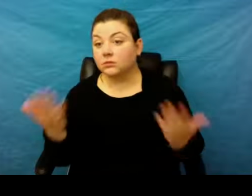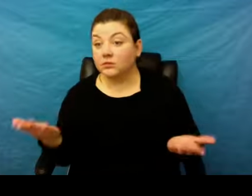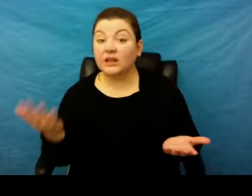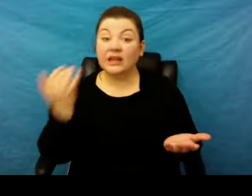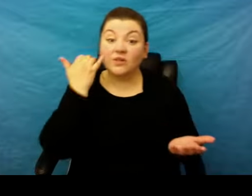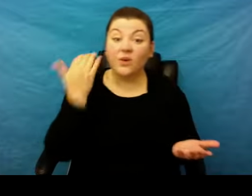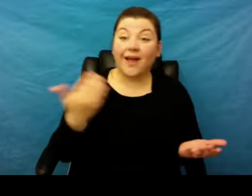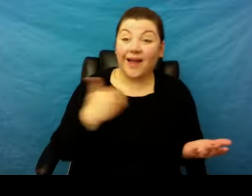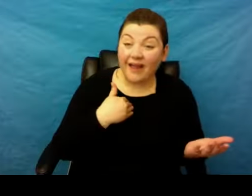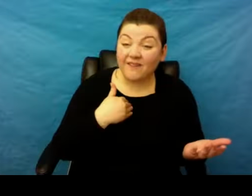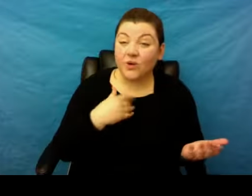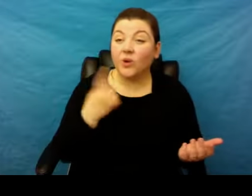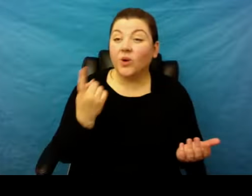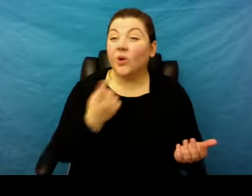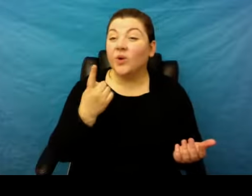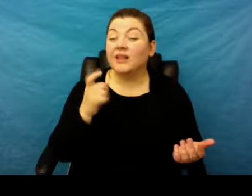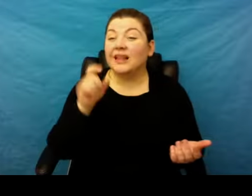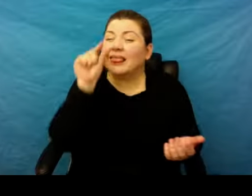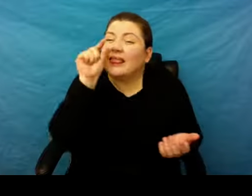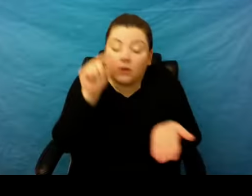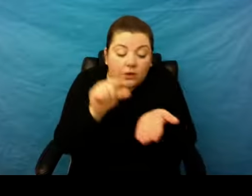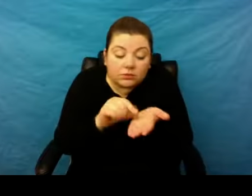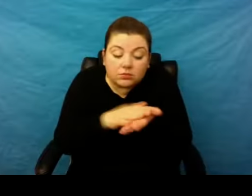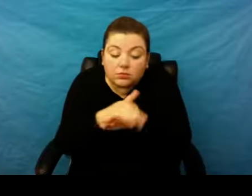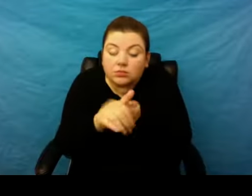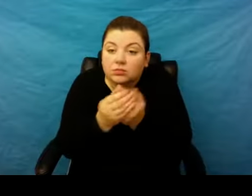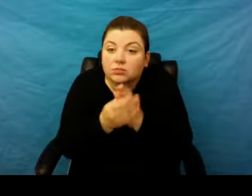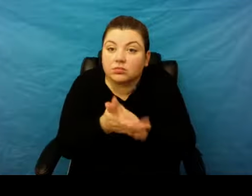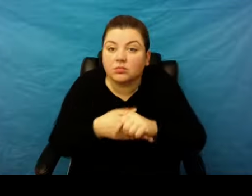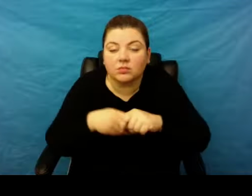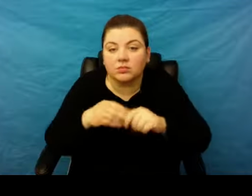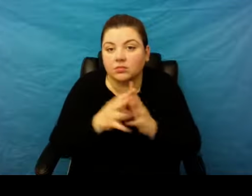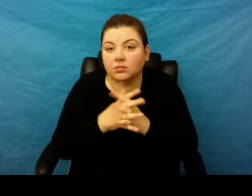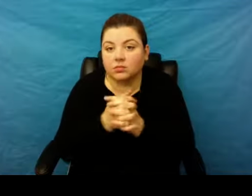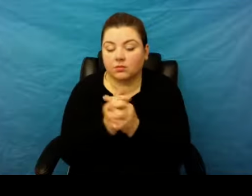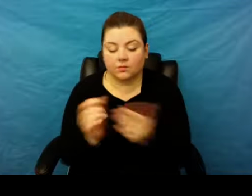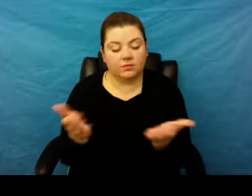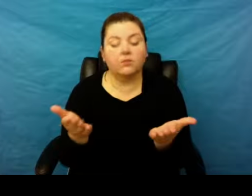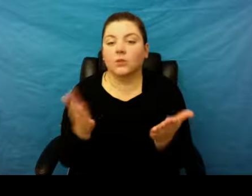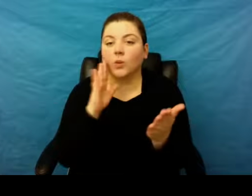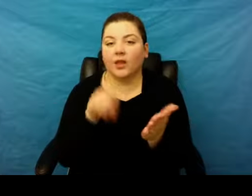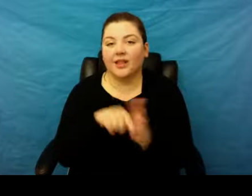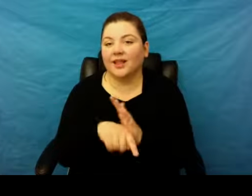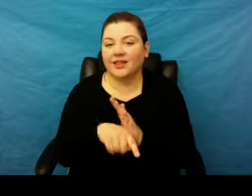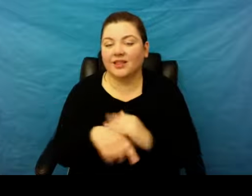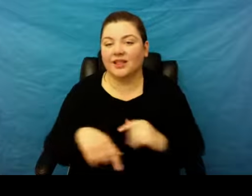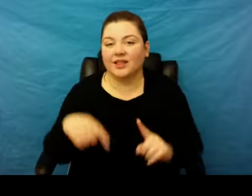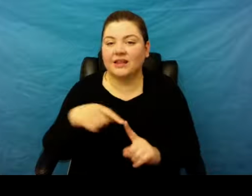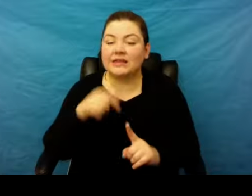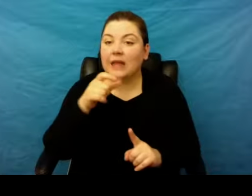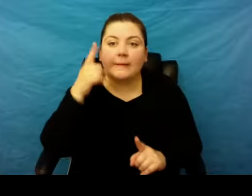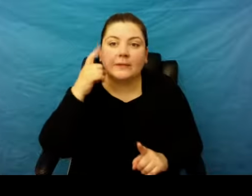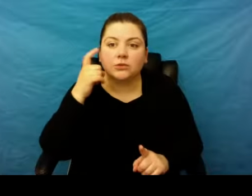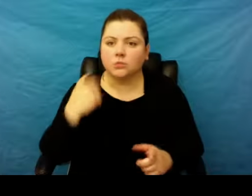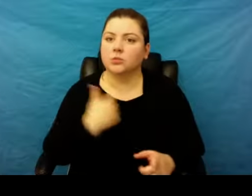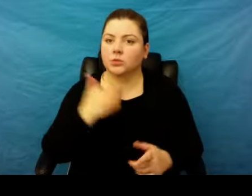Purell, all you need is a small drop. You're gonna kill this thing. This thing doesn't violate the rules. There's not a mystery disease. And so I